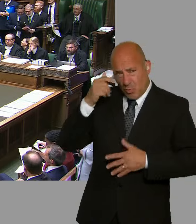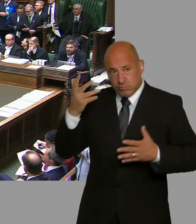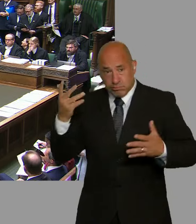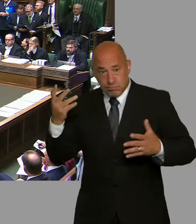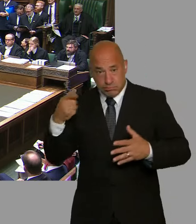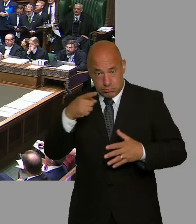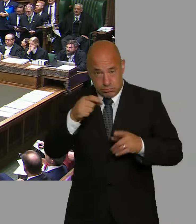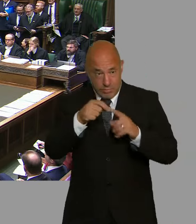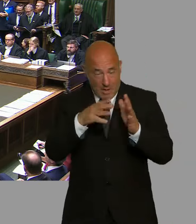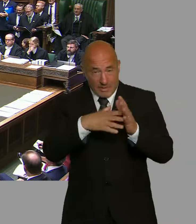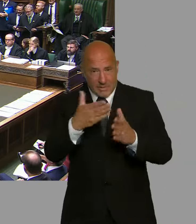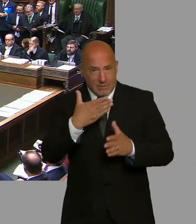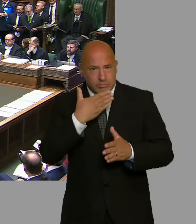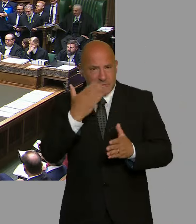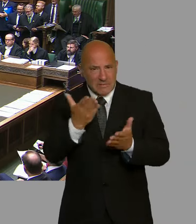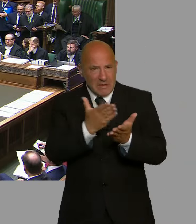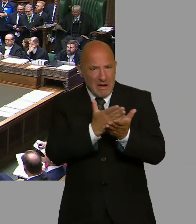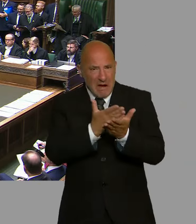ago.